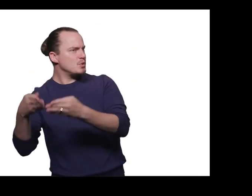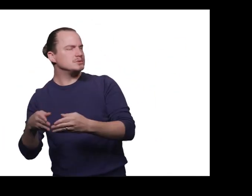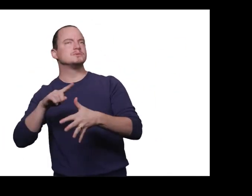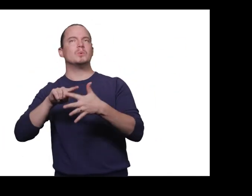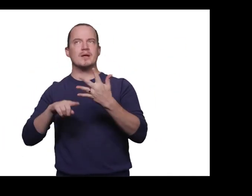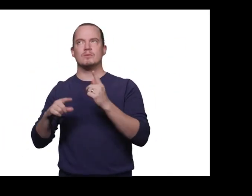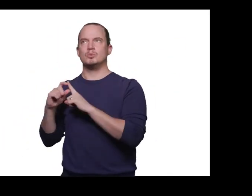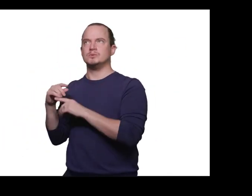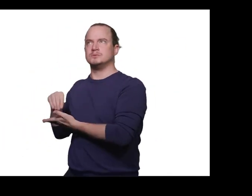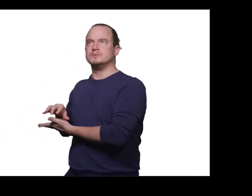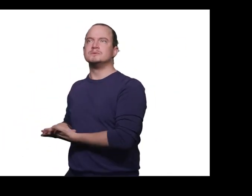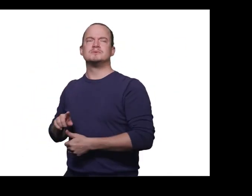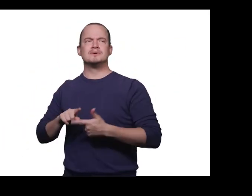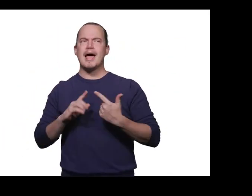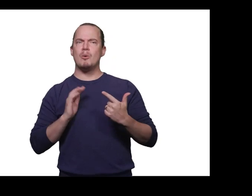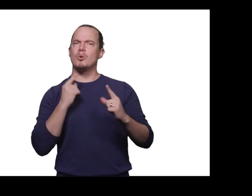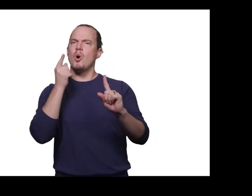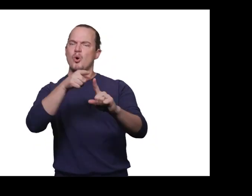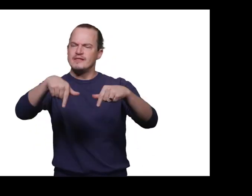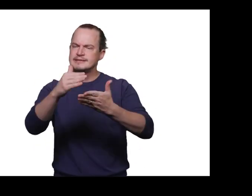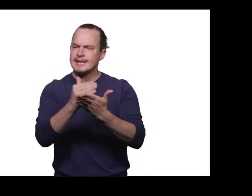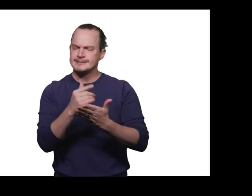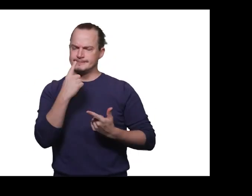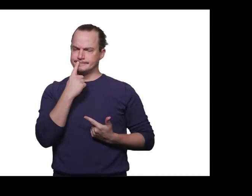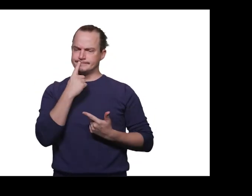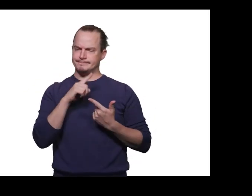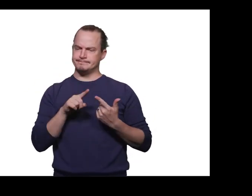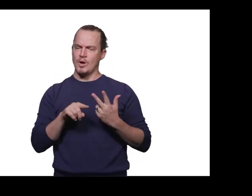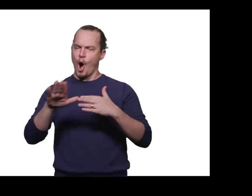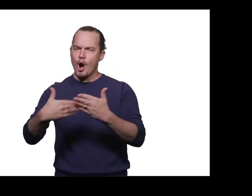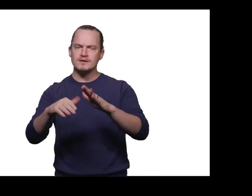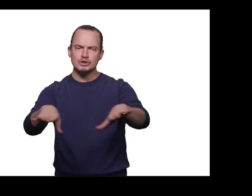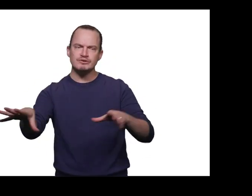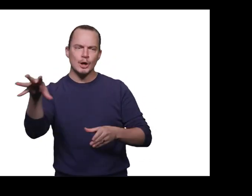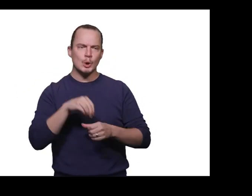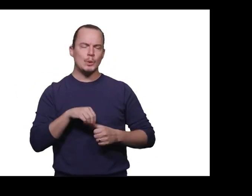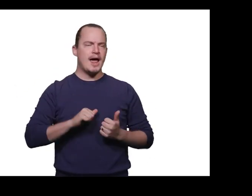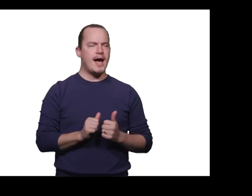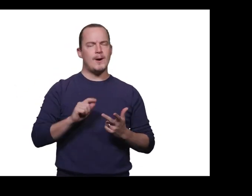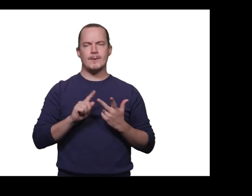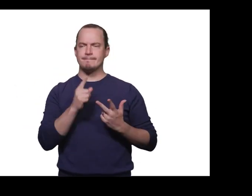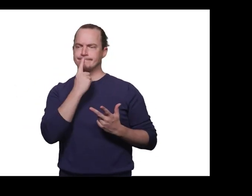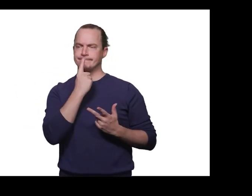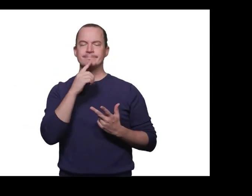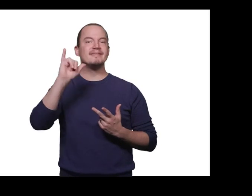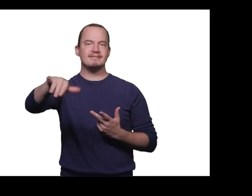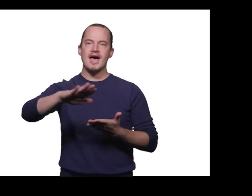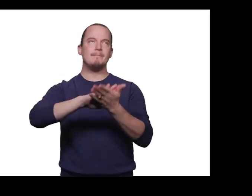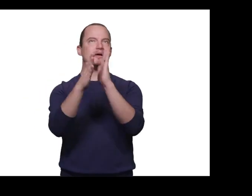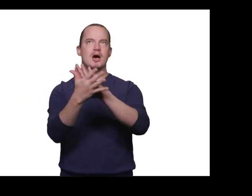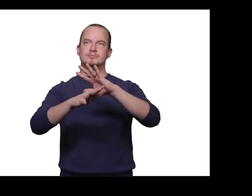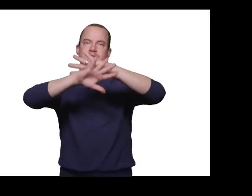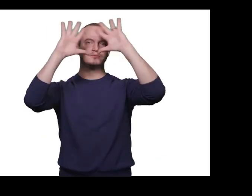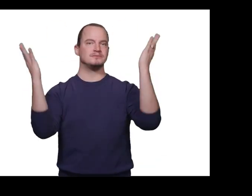on. What is our goal for this lesson? How do we include all of the children in this lesson? And this